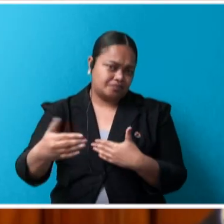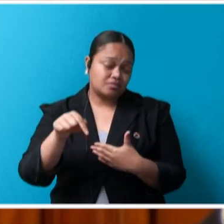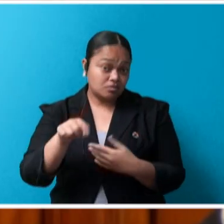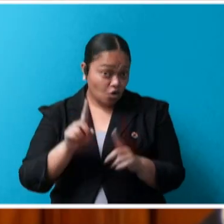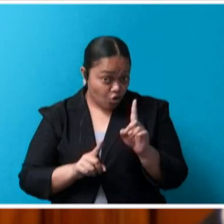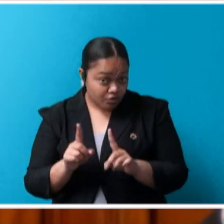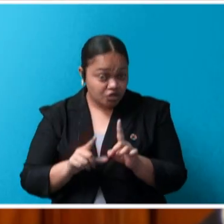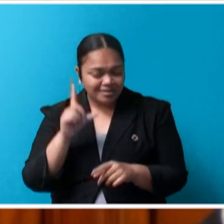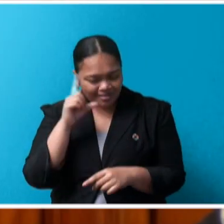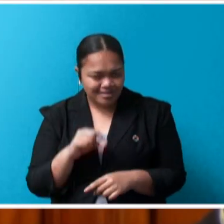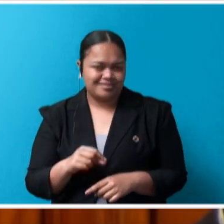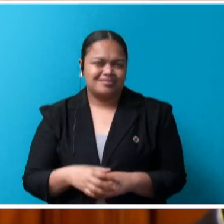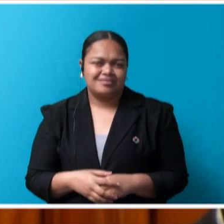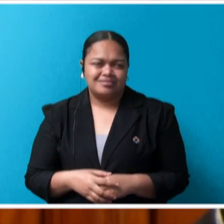could